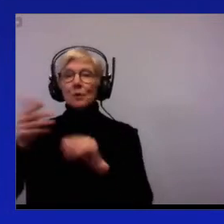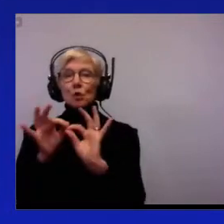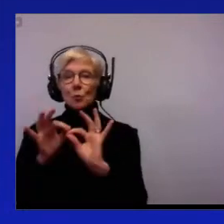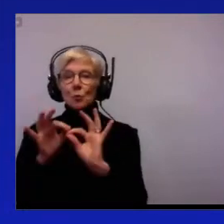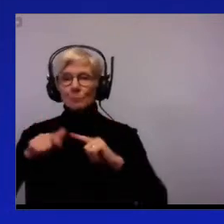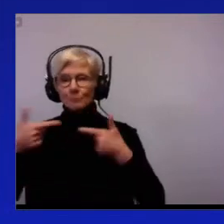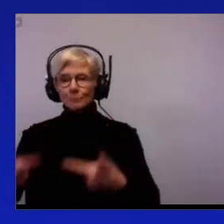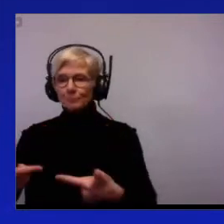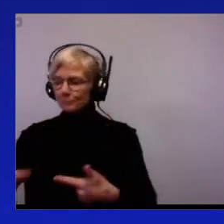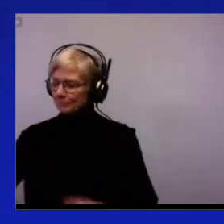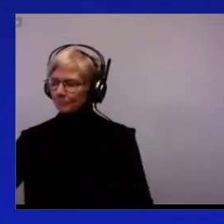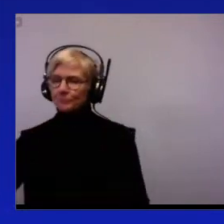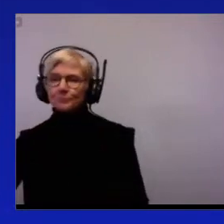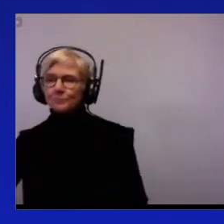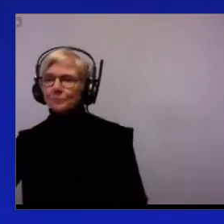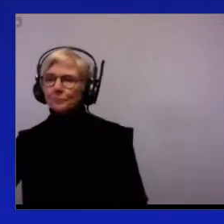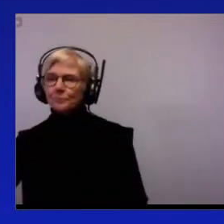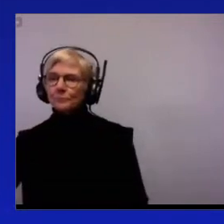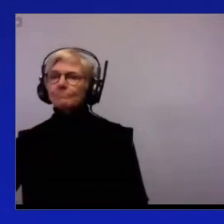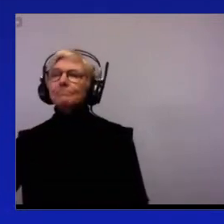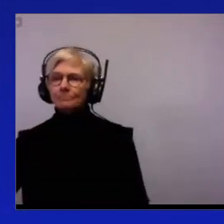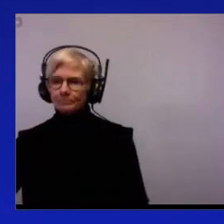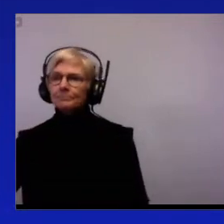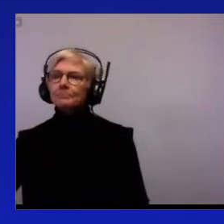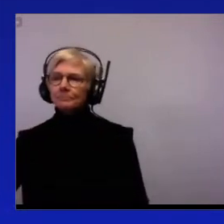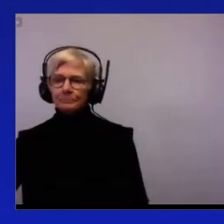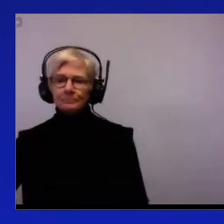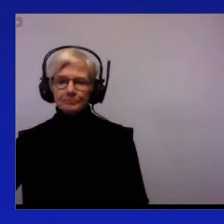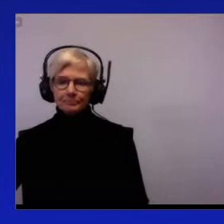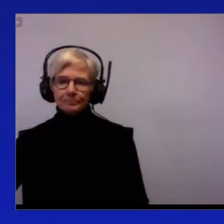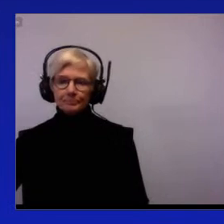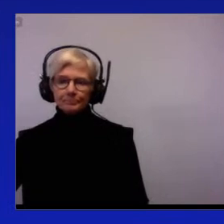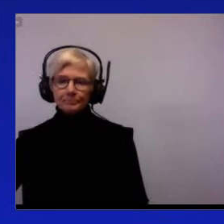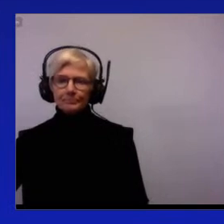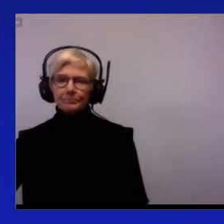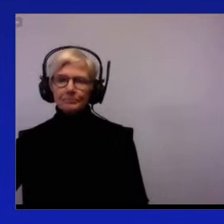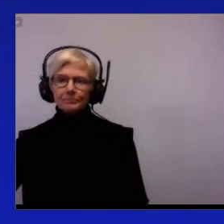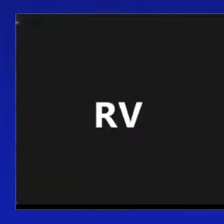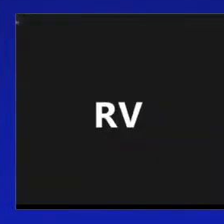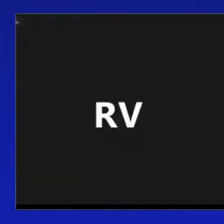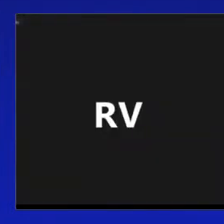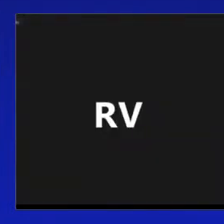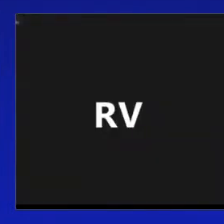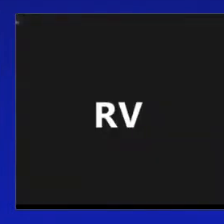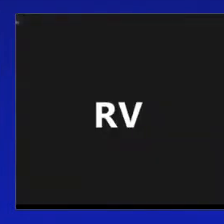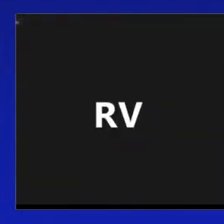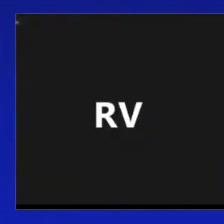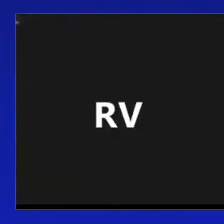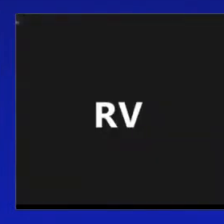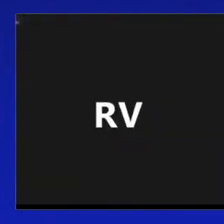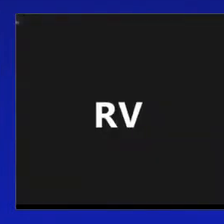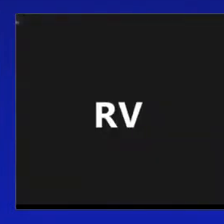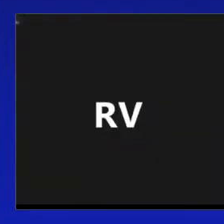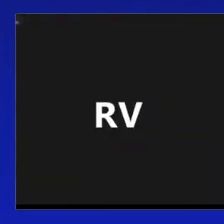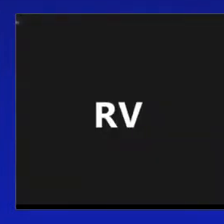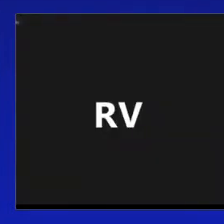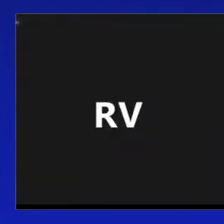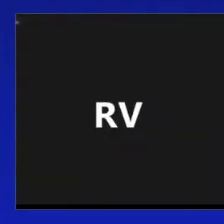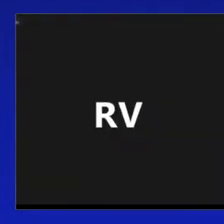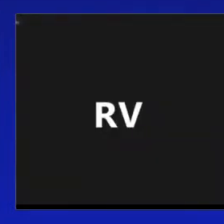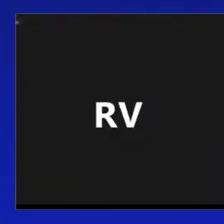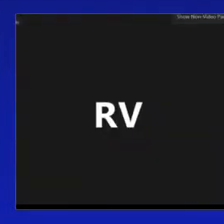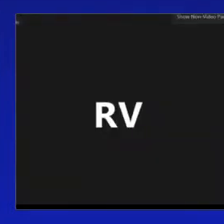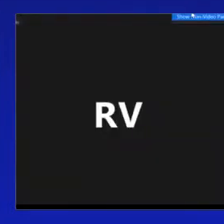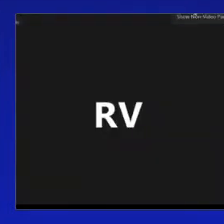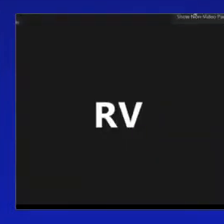Thank you very much. I know that Ottawa Public Health does put mental health at the forefront of its communications, and I just want to thank you again